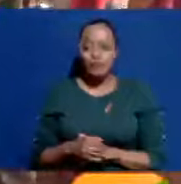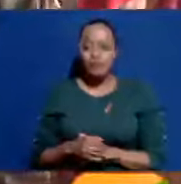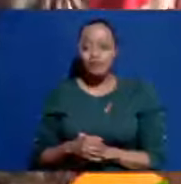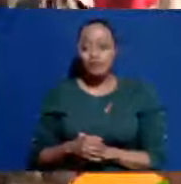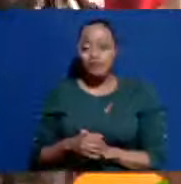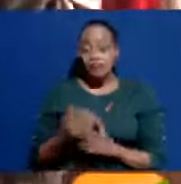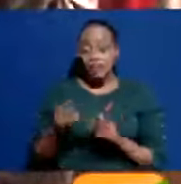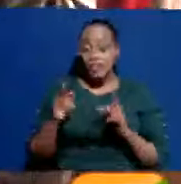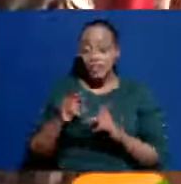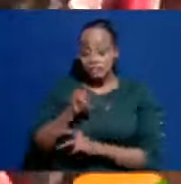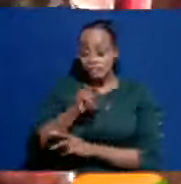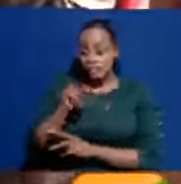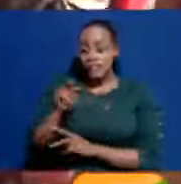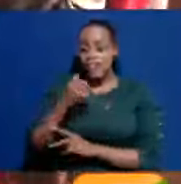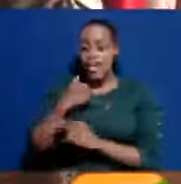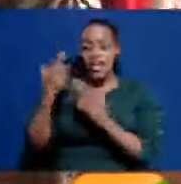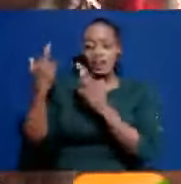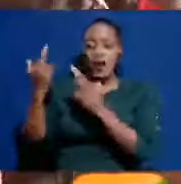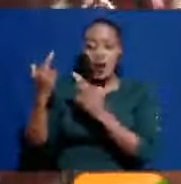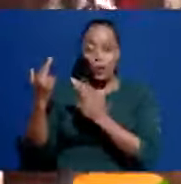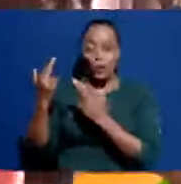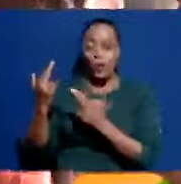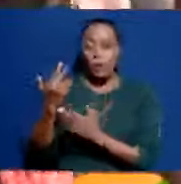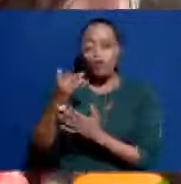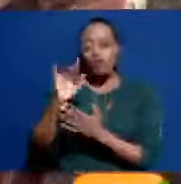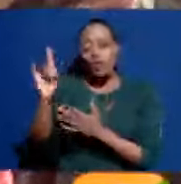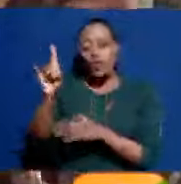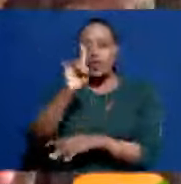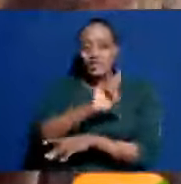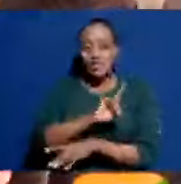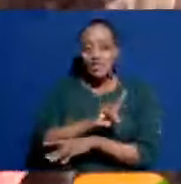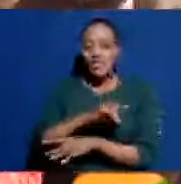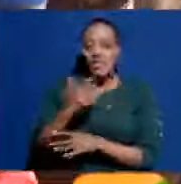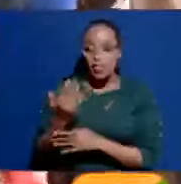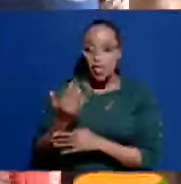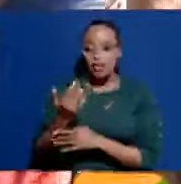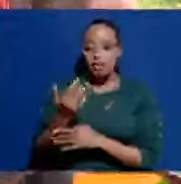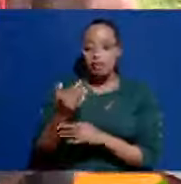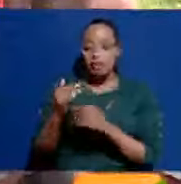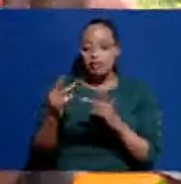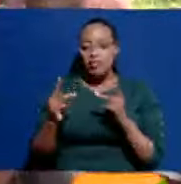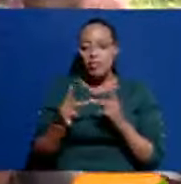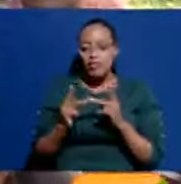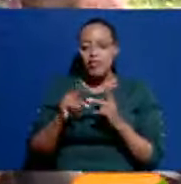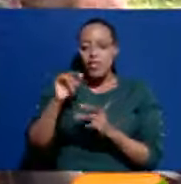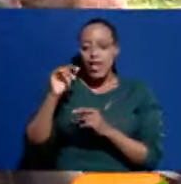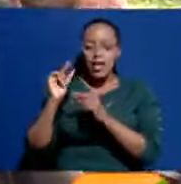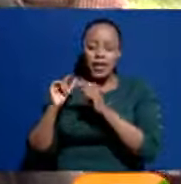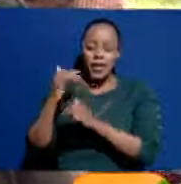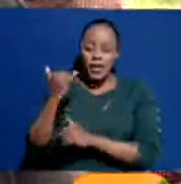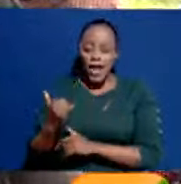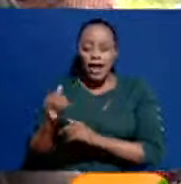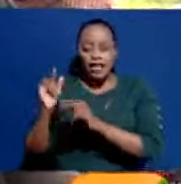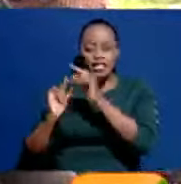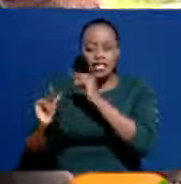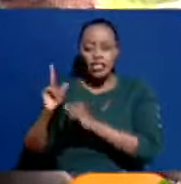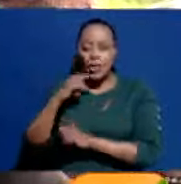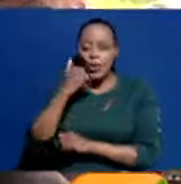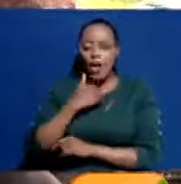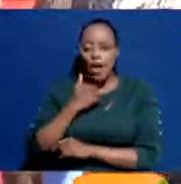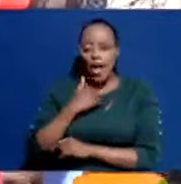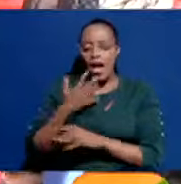This population still remains hopeful that someday their presence will count to the younger generations who seem to have